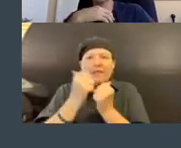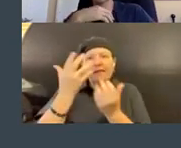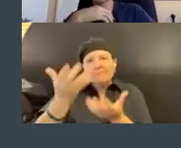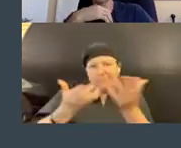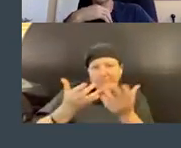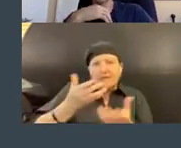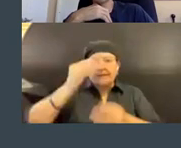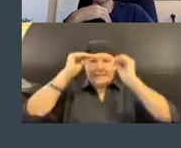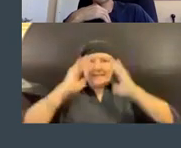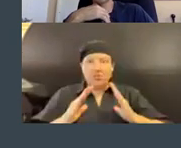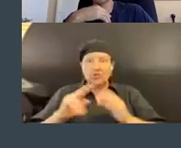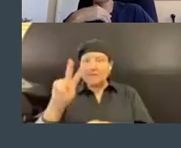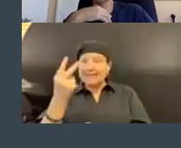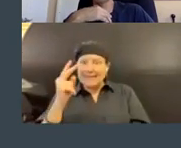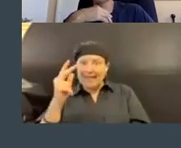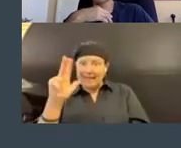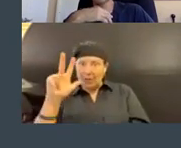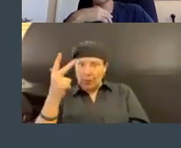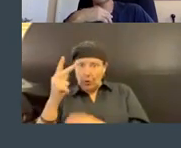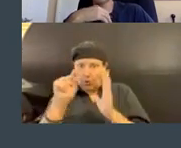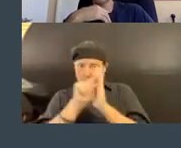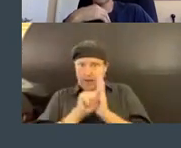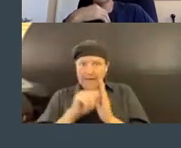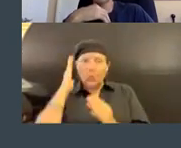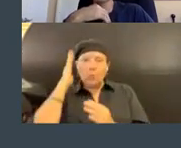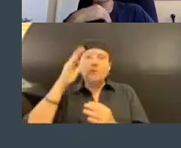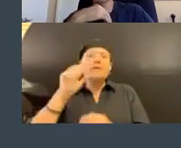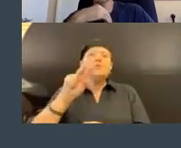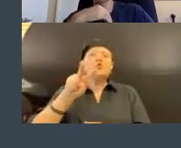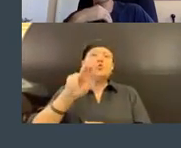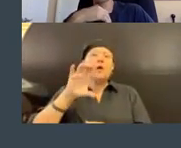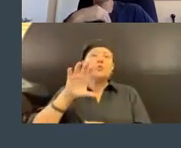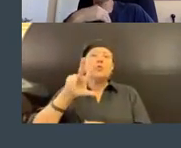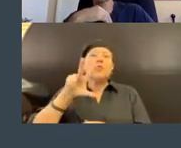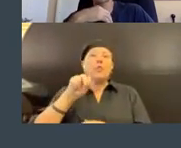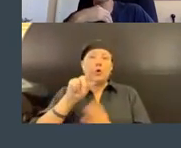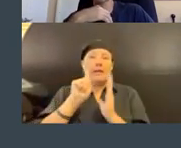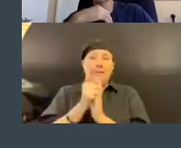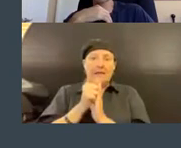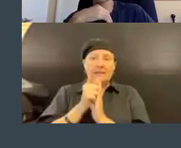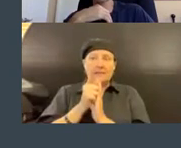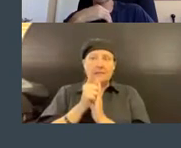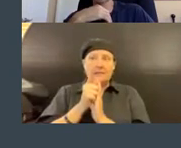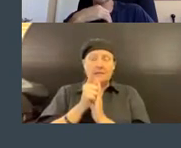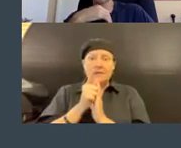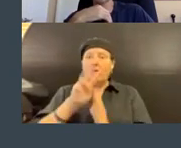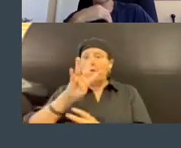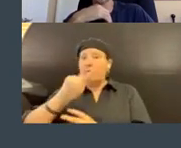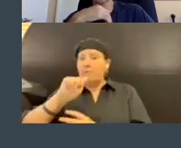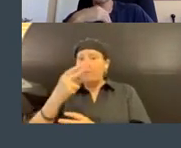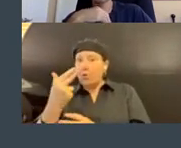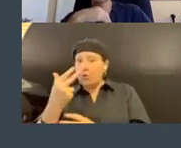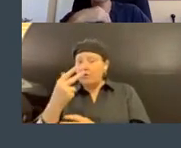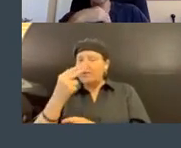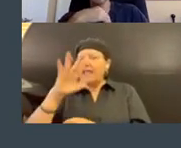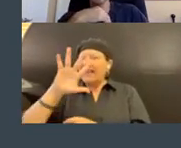third grade. They will have 230 minutes. And then our our fourth and fifth grade, they'll have